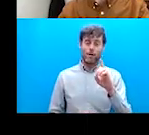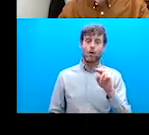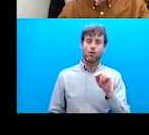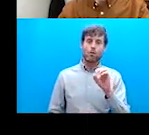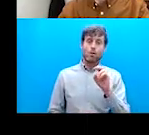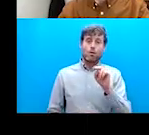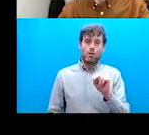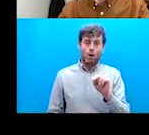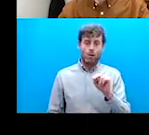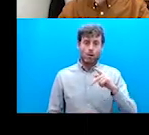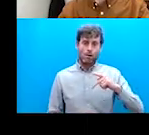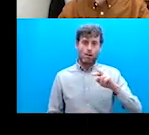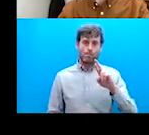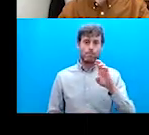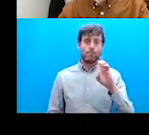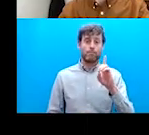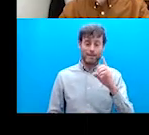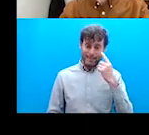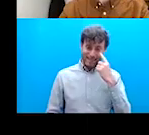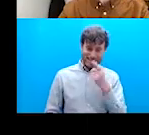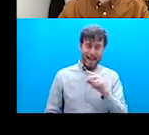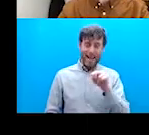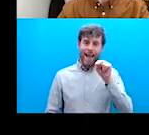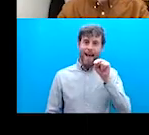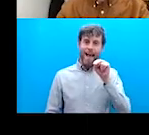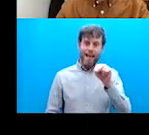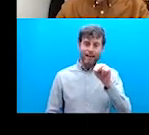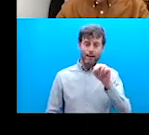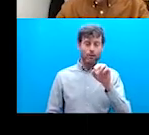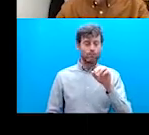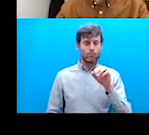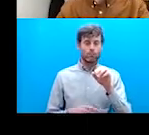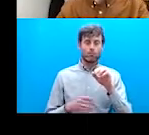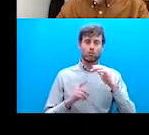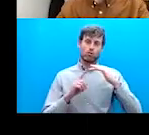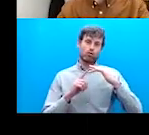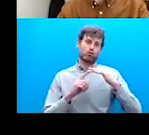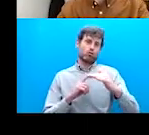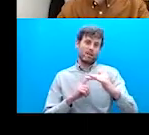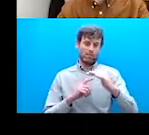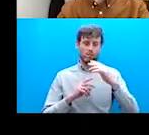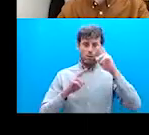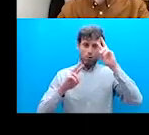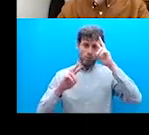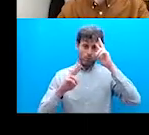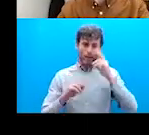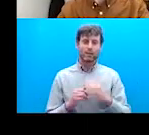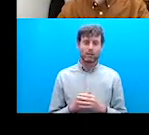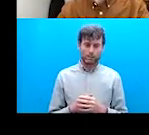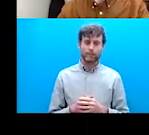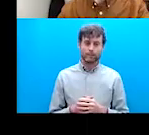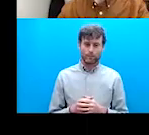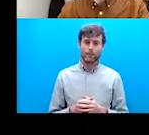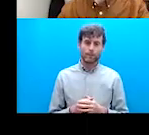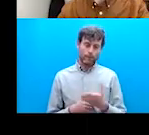N400 negativities, so both M stream processes. So we are now trying to replicate and extend these results